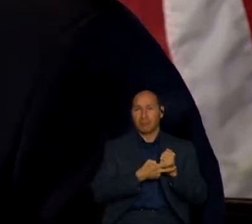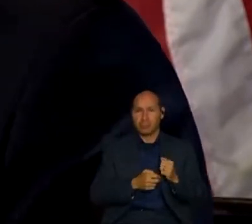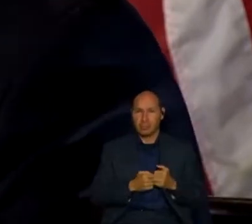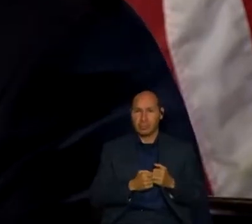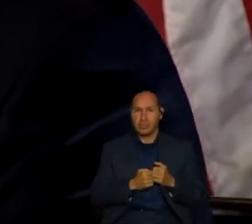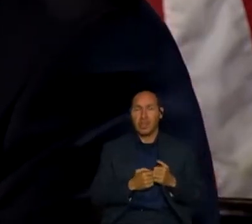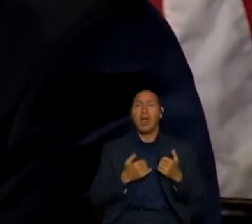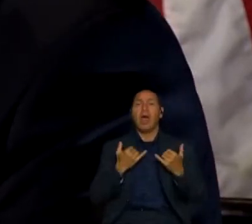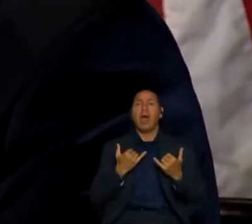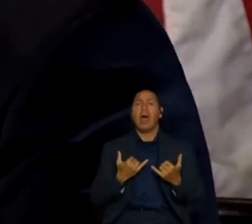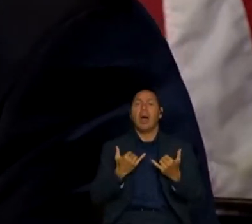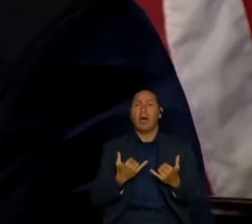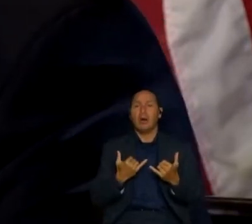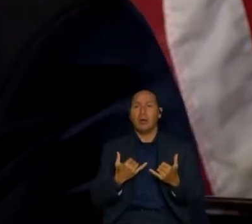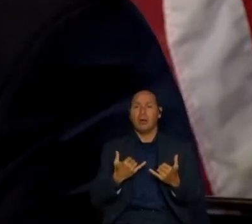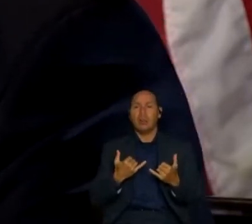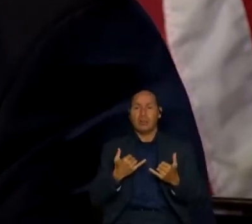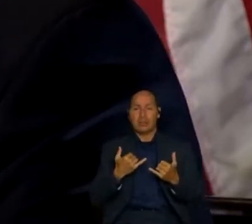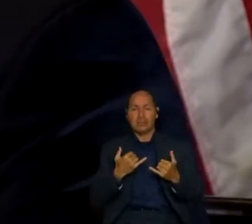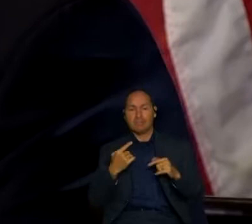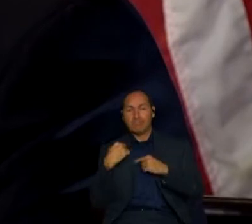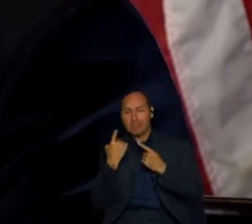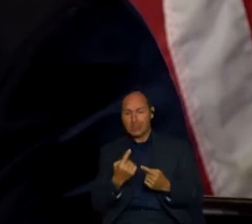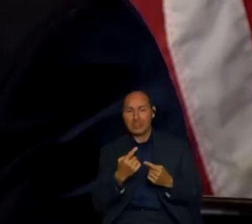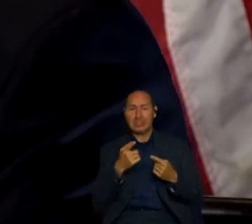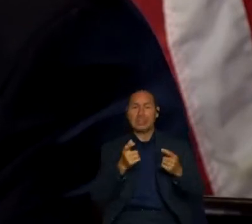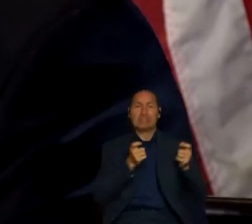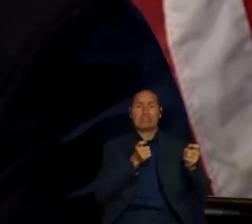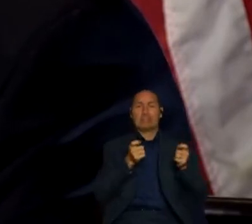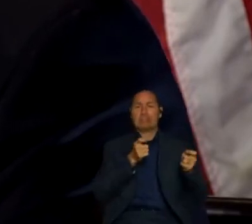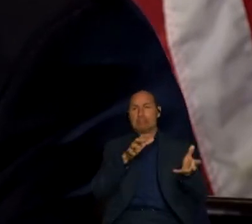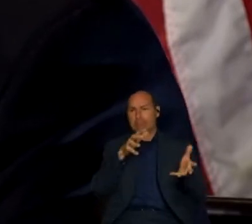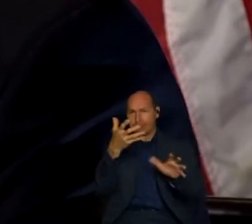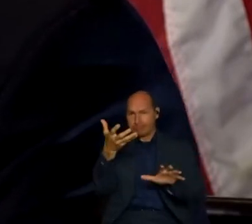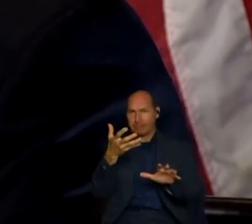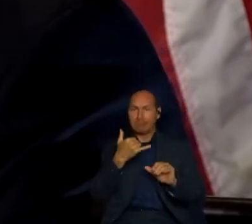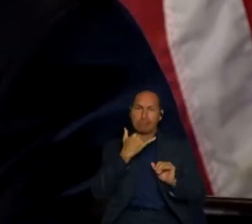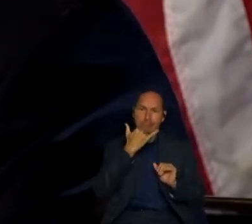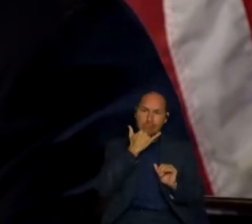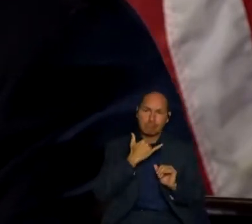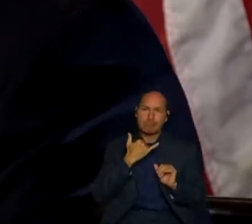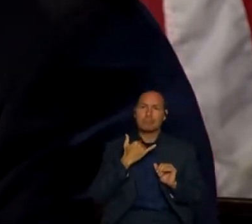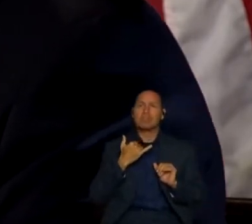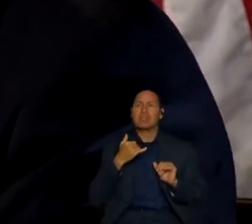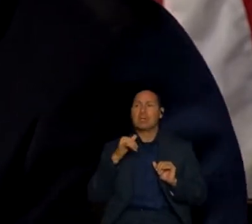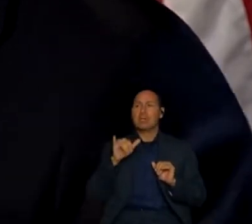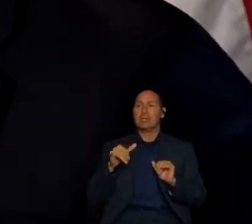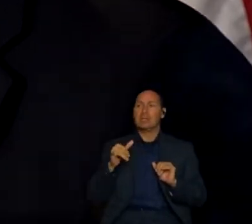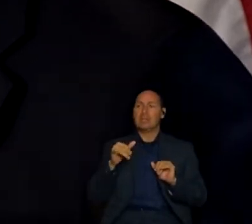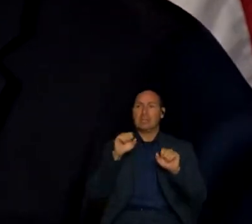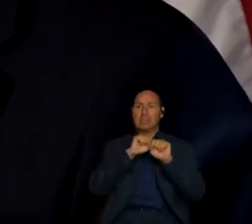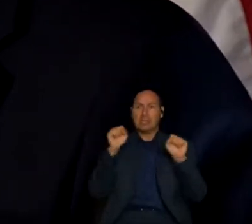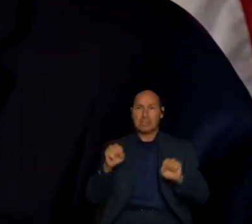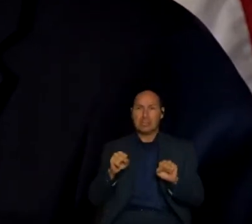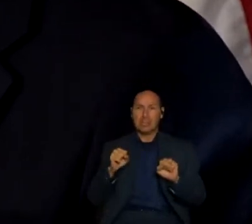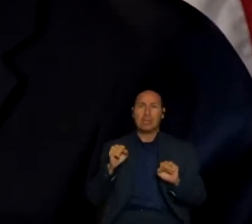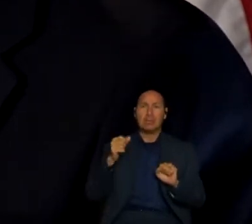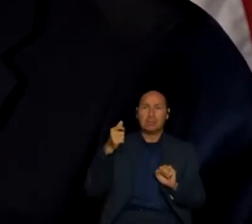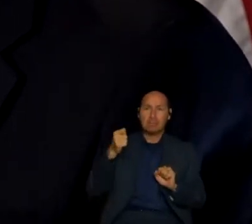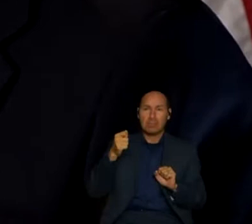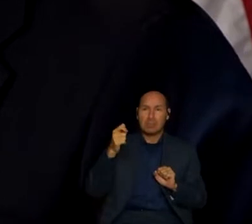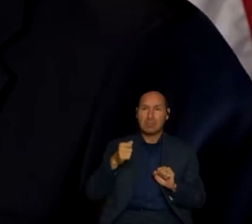financial mismanagement, underfunding, and borrowing from the pension plans left the retirement systems for the central